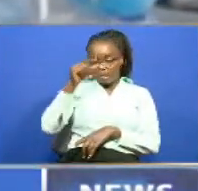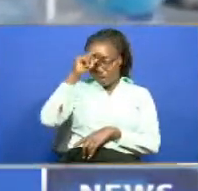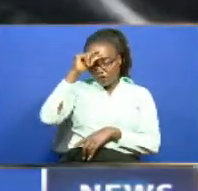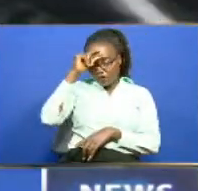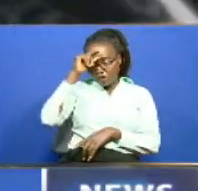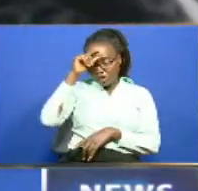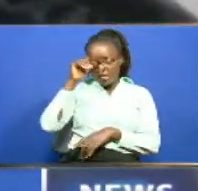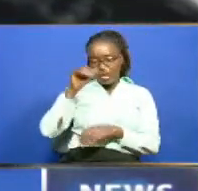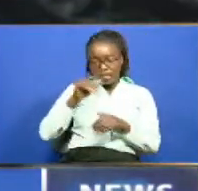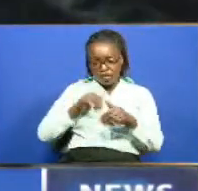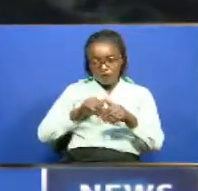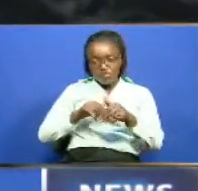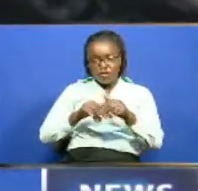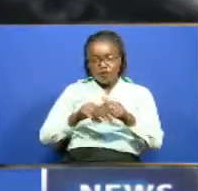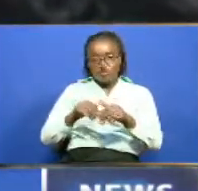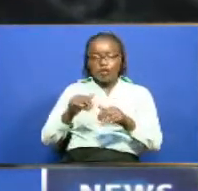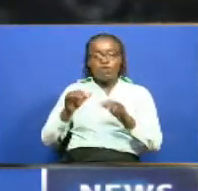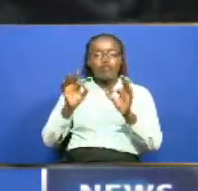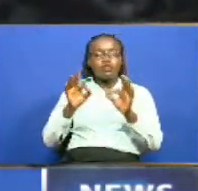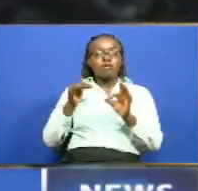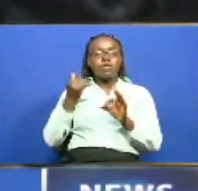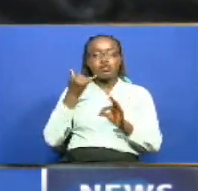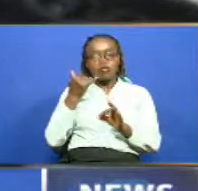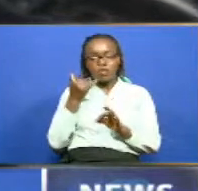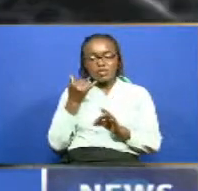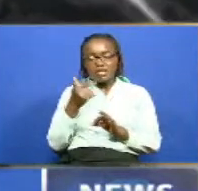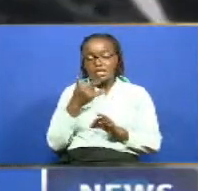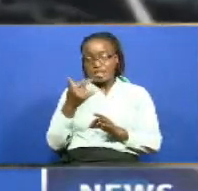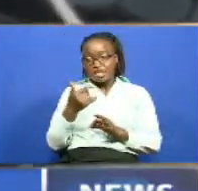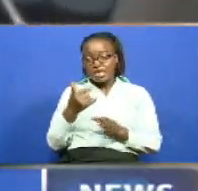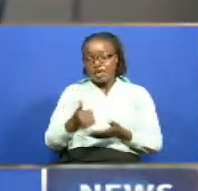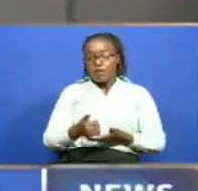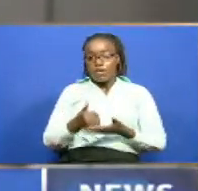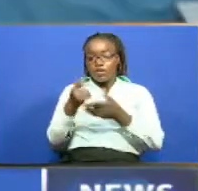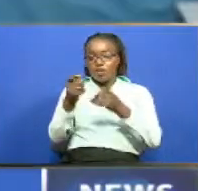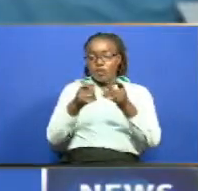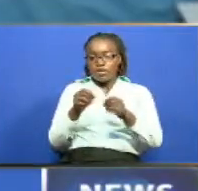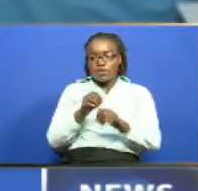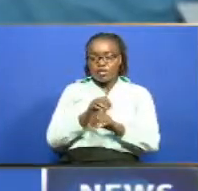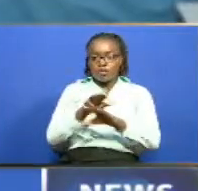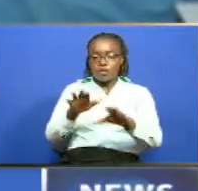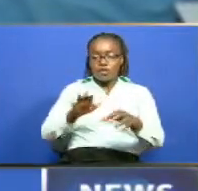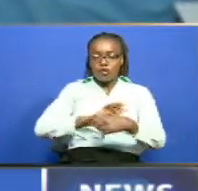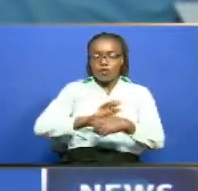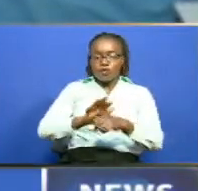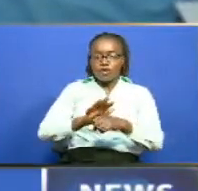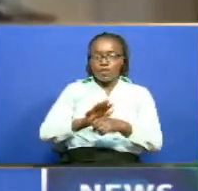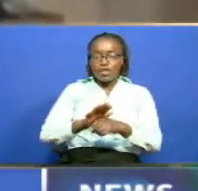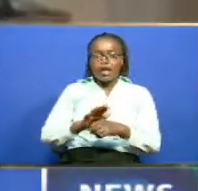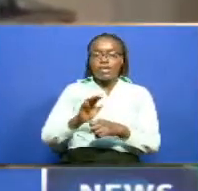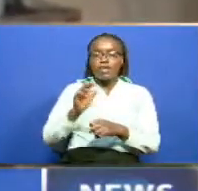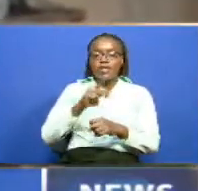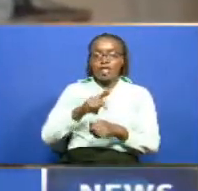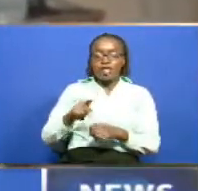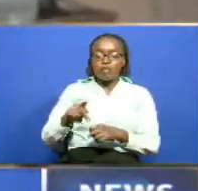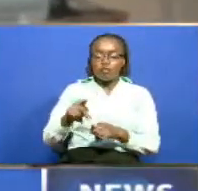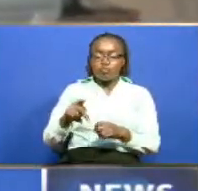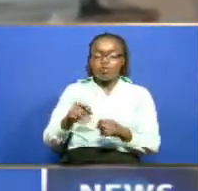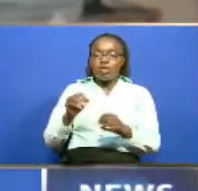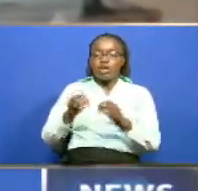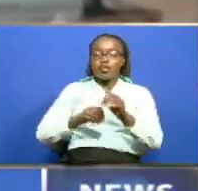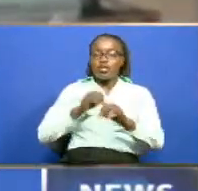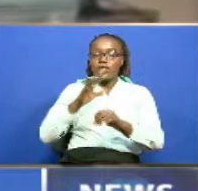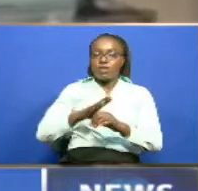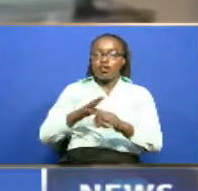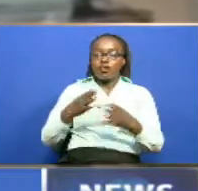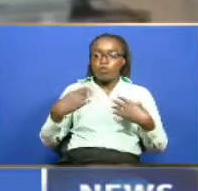contact tracing app for smartphones, which it says will help control the spread of coronavirus. The app will be available for download for people over